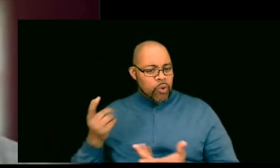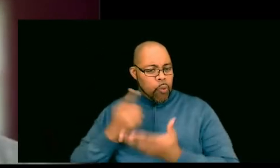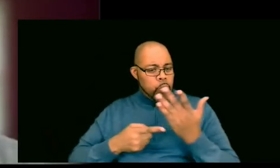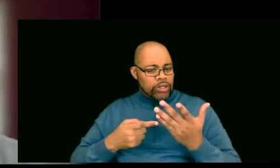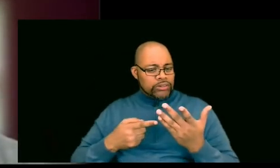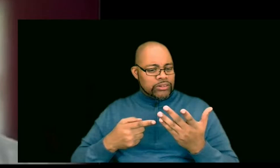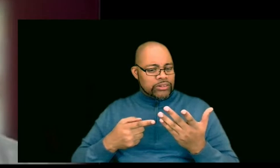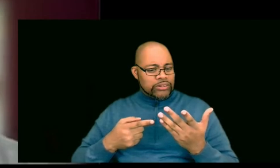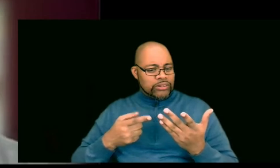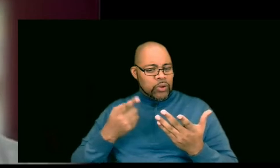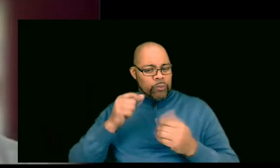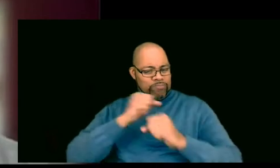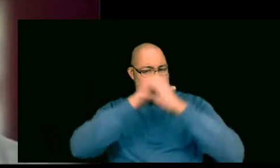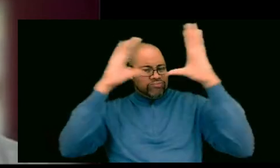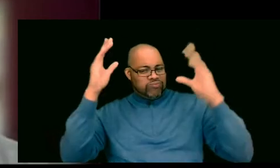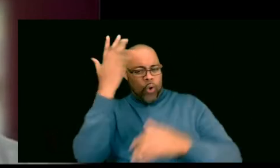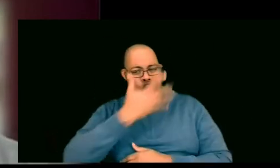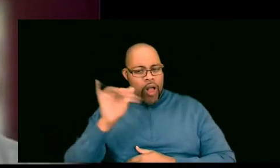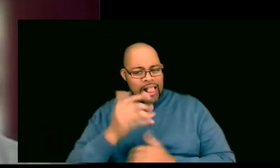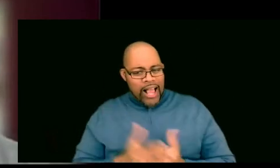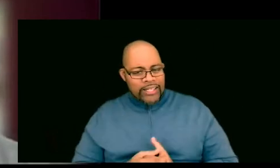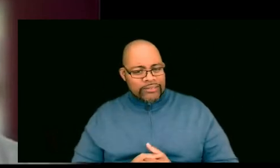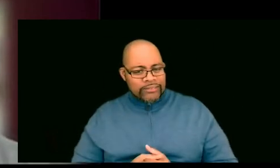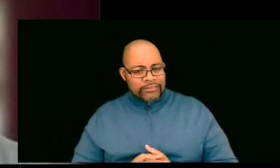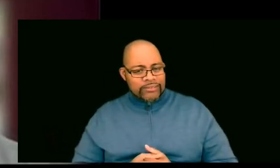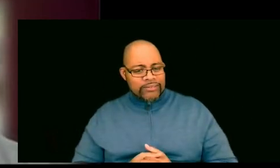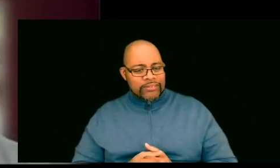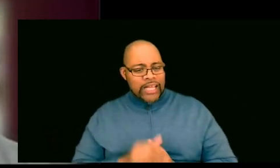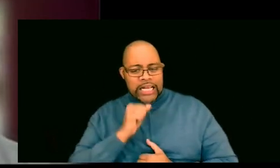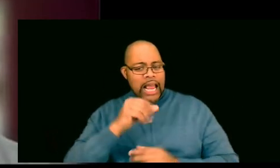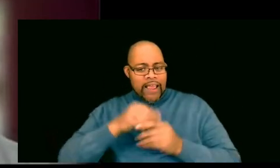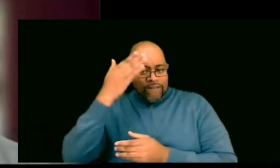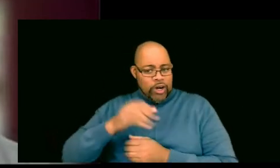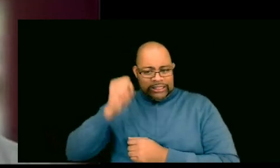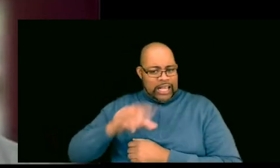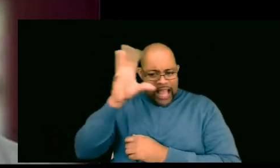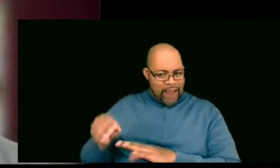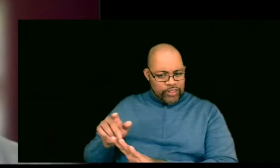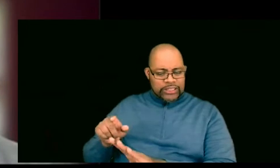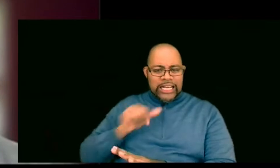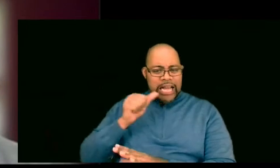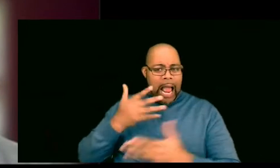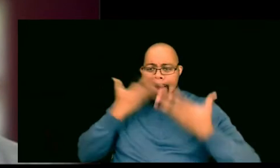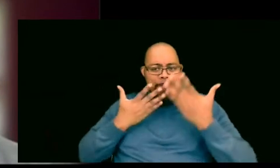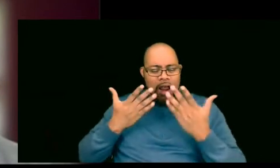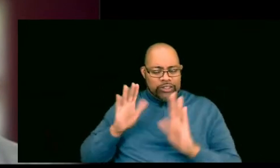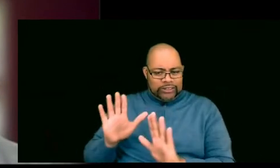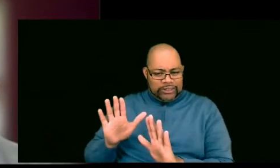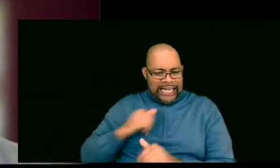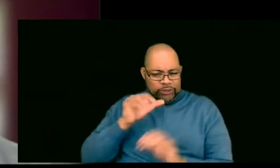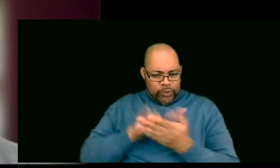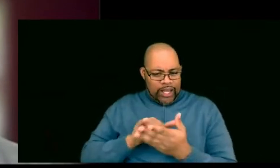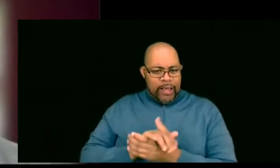What is our pit? What does that picture look like? Not in front of South Africans, not to